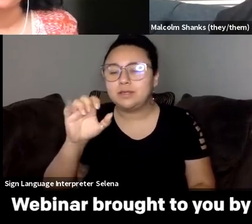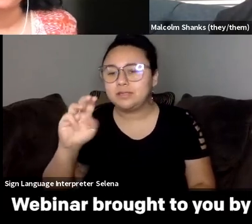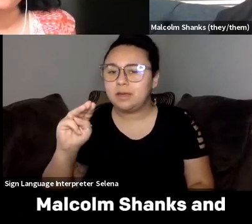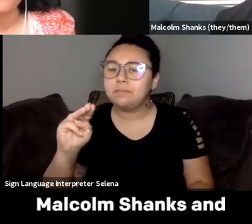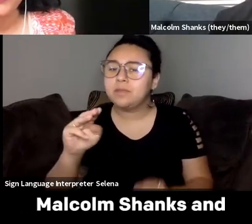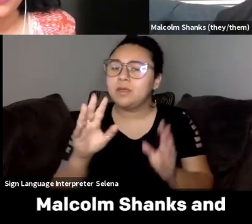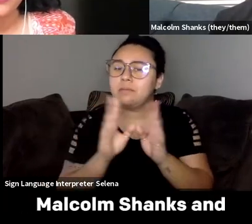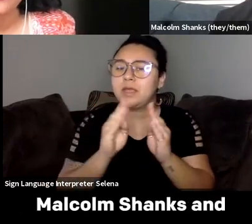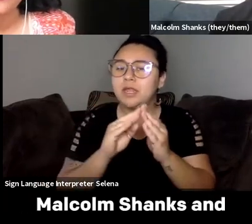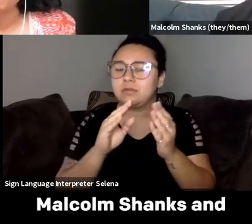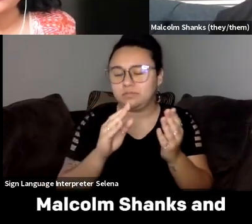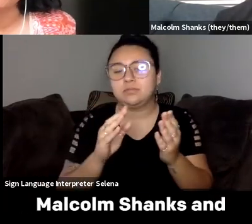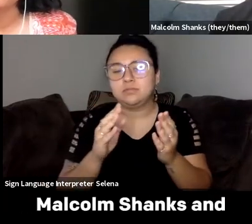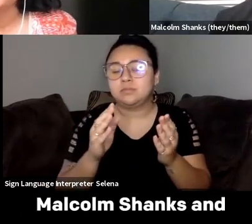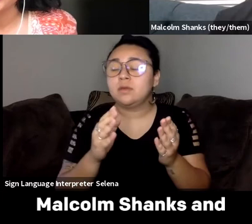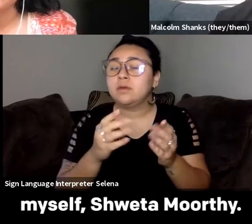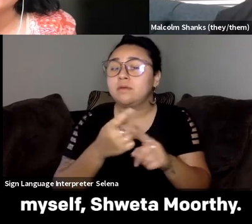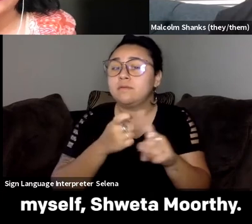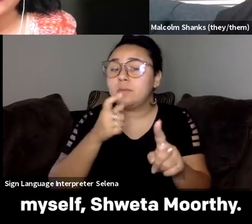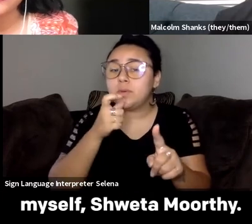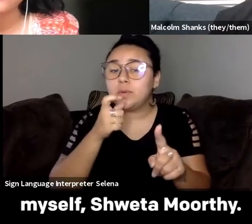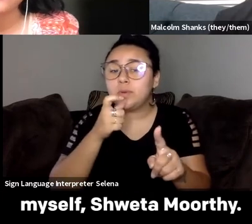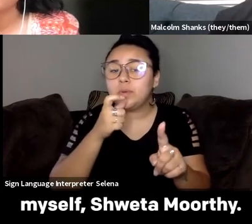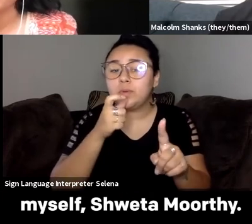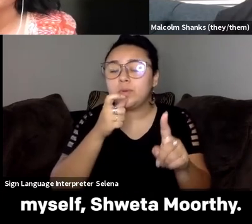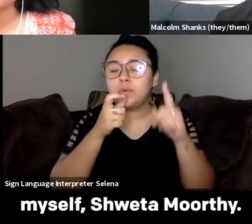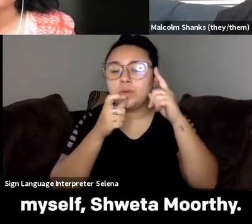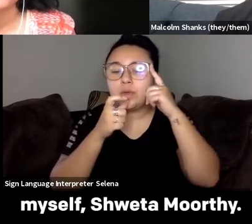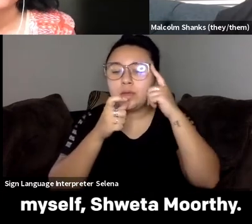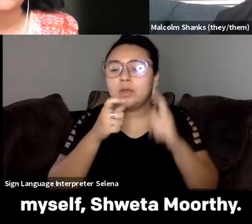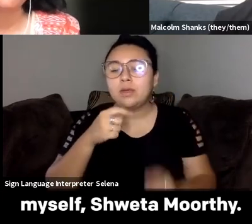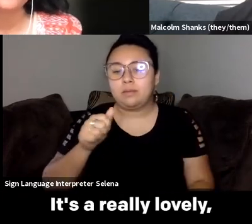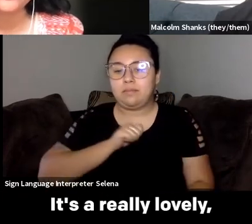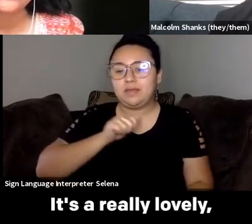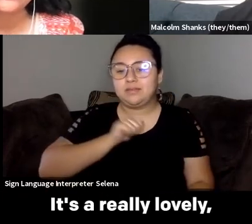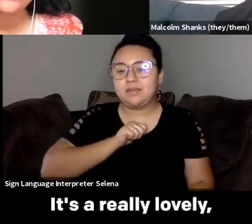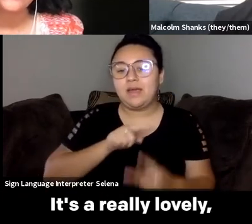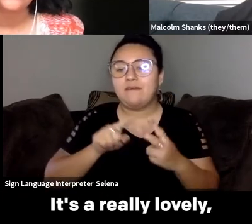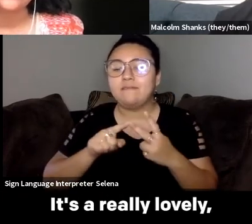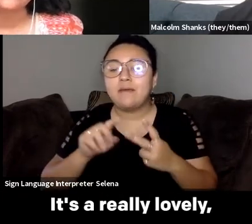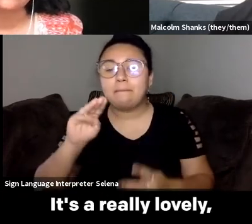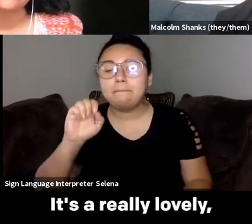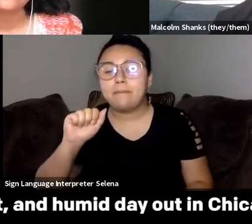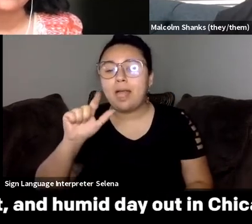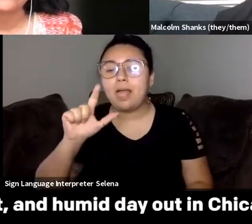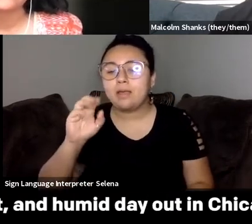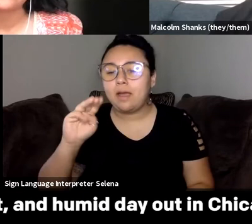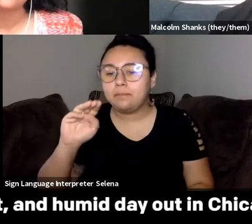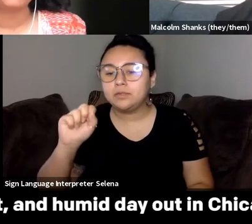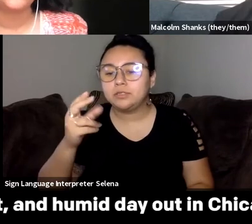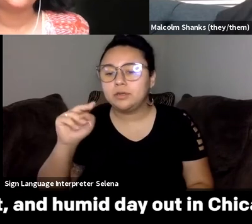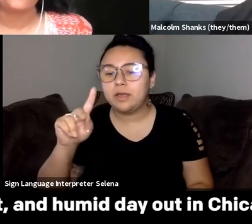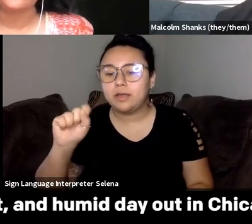webinar brought to you by Malcolm Shanks and myself, Shweta Murthy. It's a